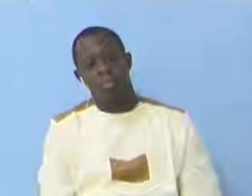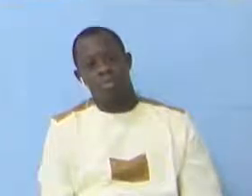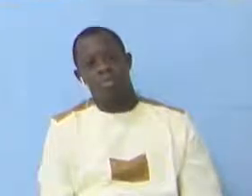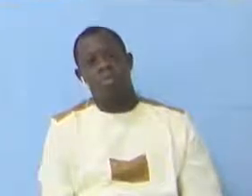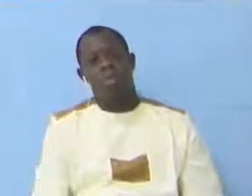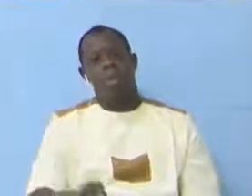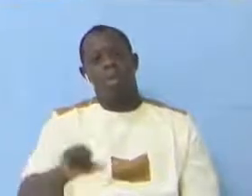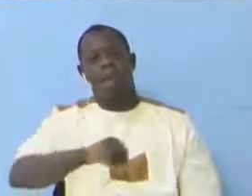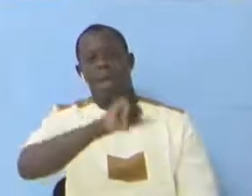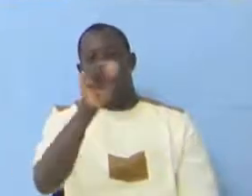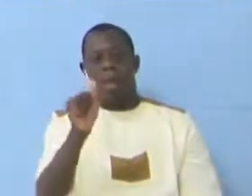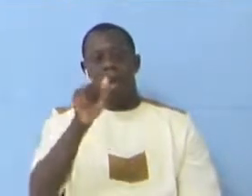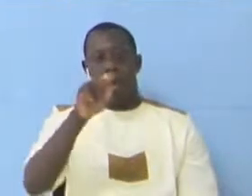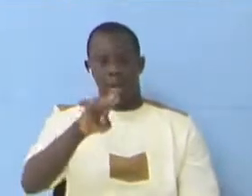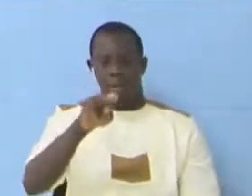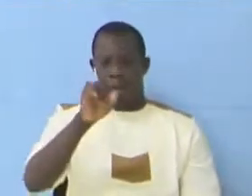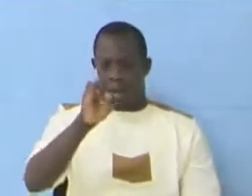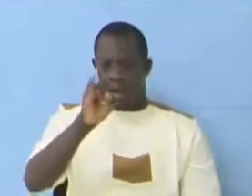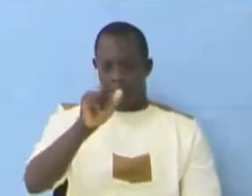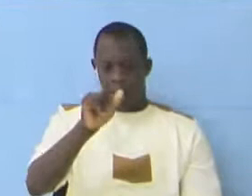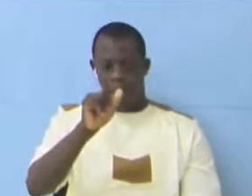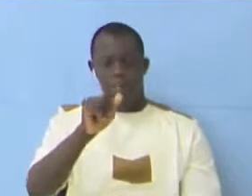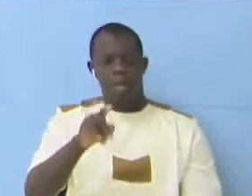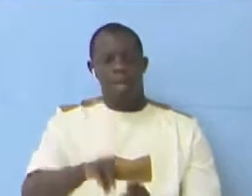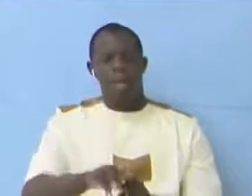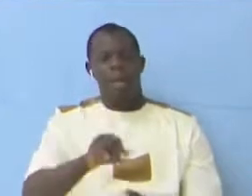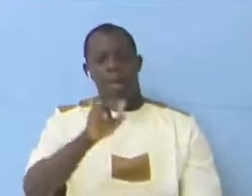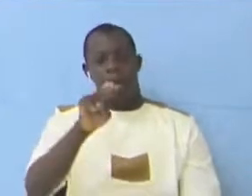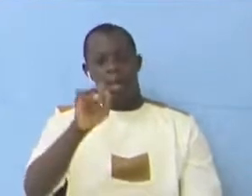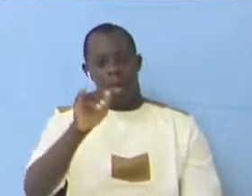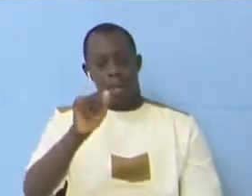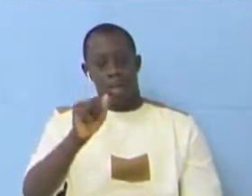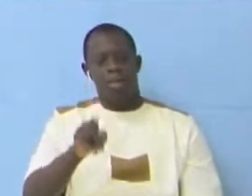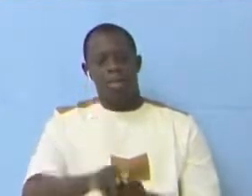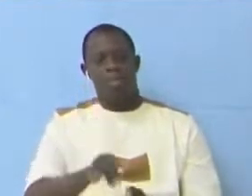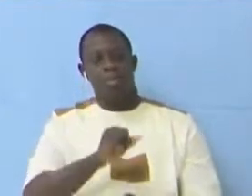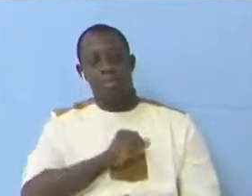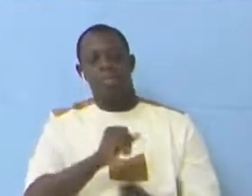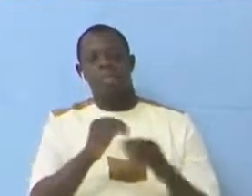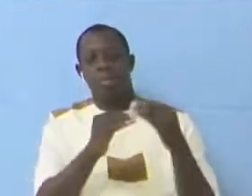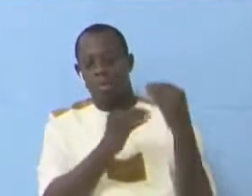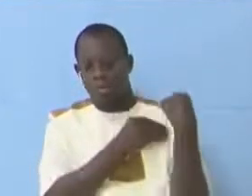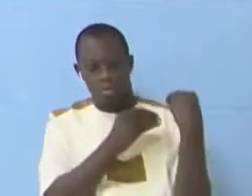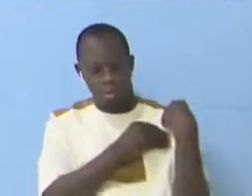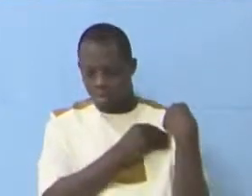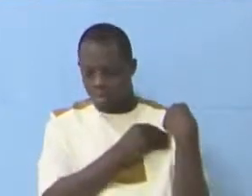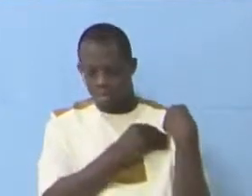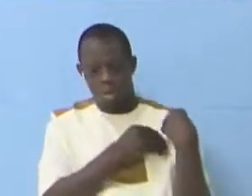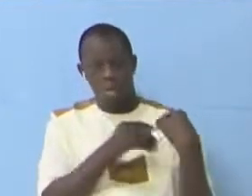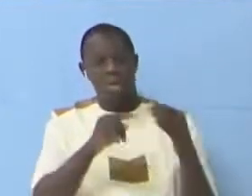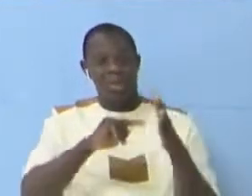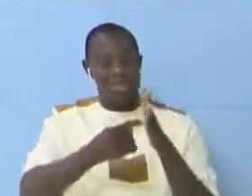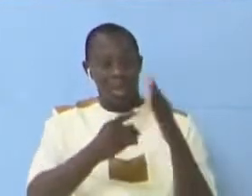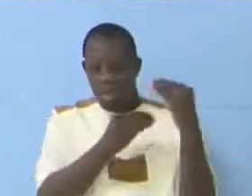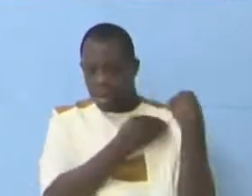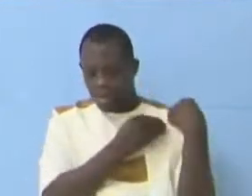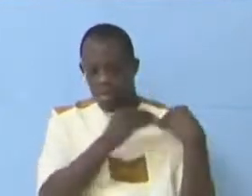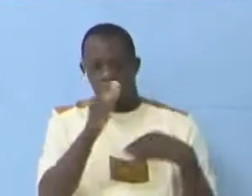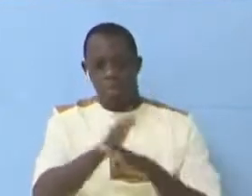the NIA played a central role. That is correct. In